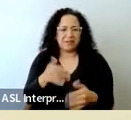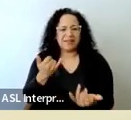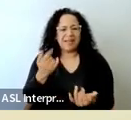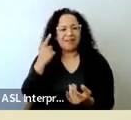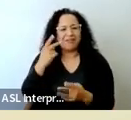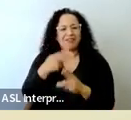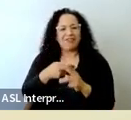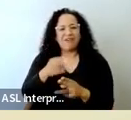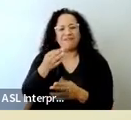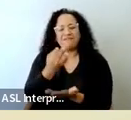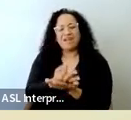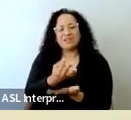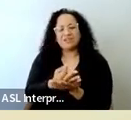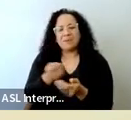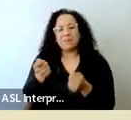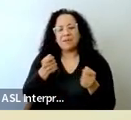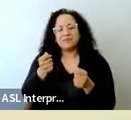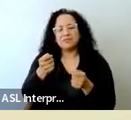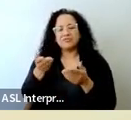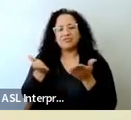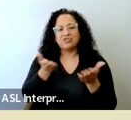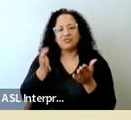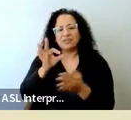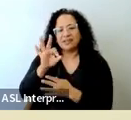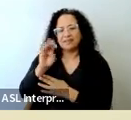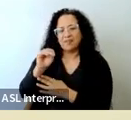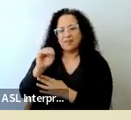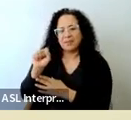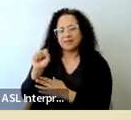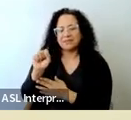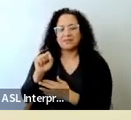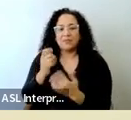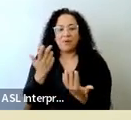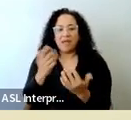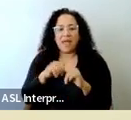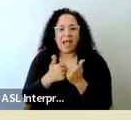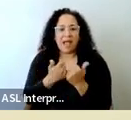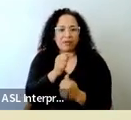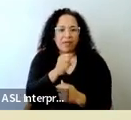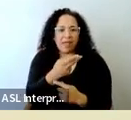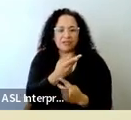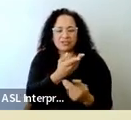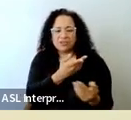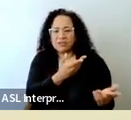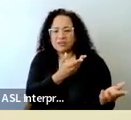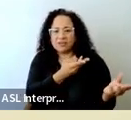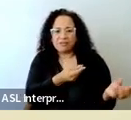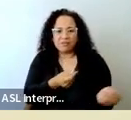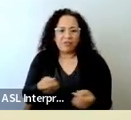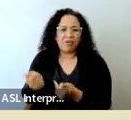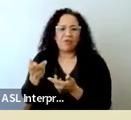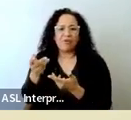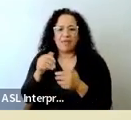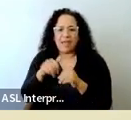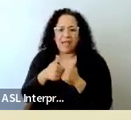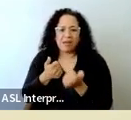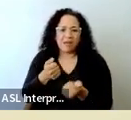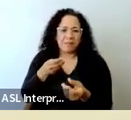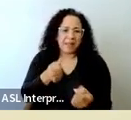right? FMS. Back then it was called a fiscal intermediary. How could the cash flow so that services and supports could be paid